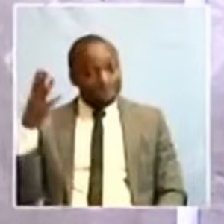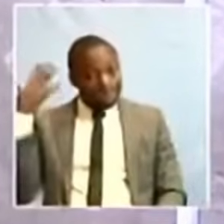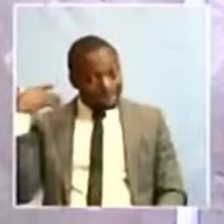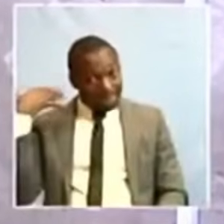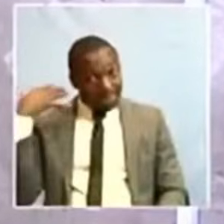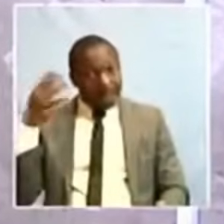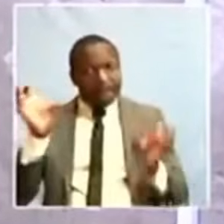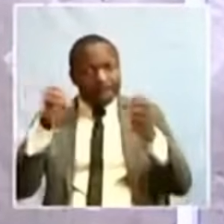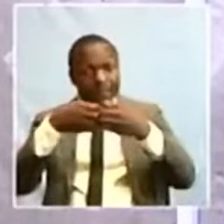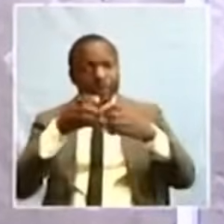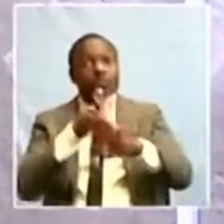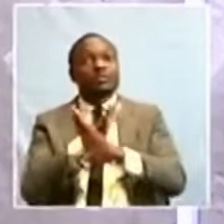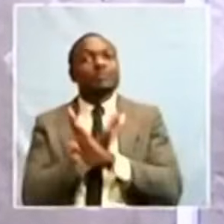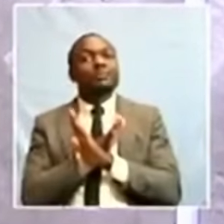the Bank of Zambia